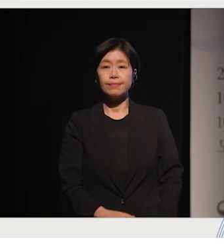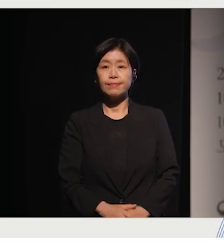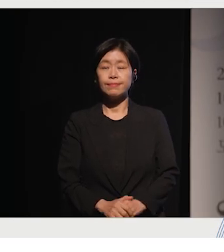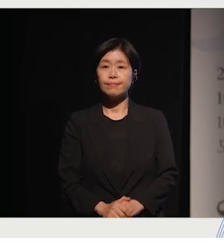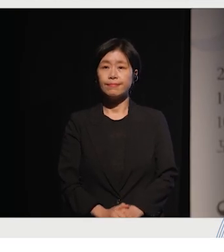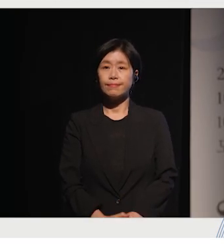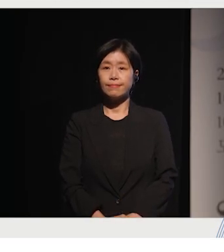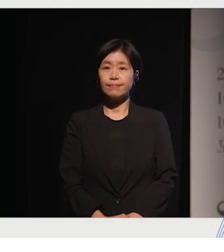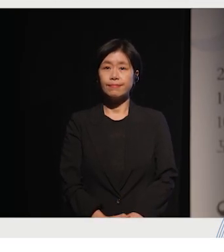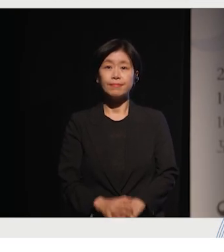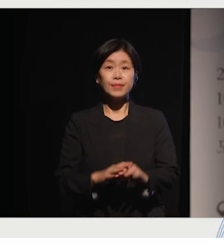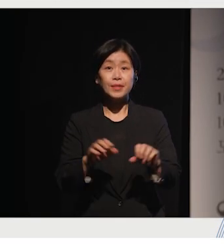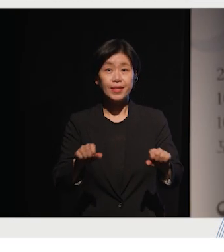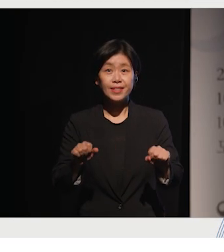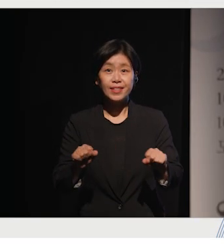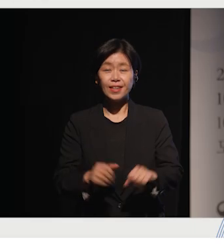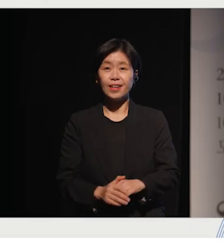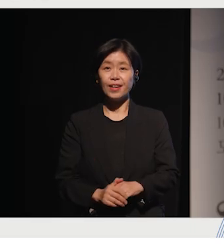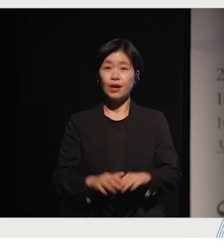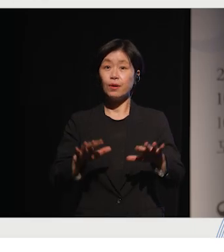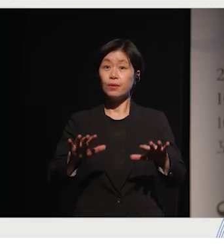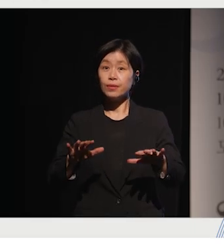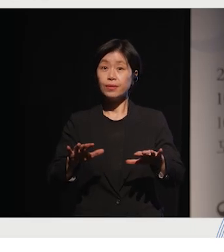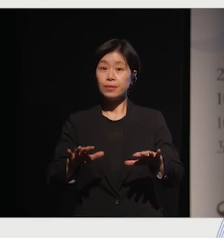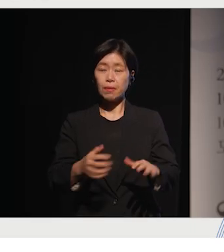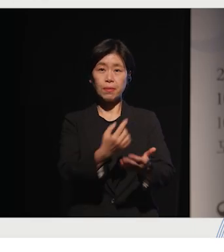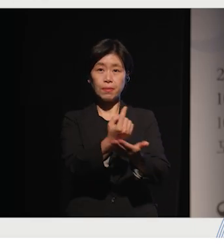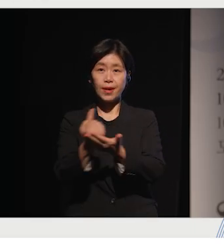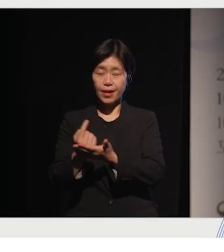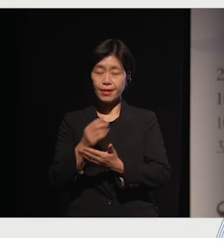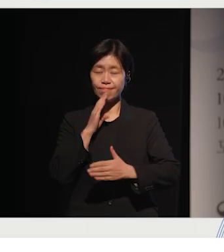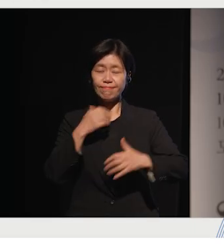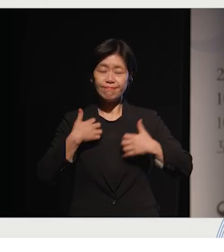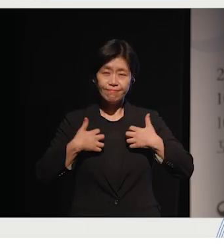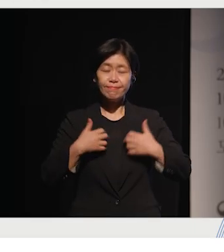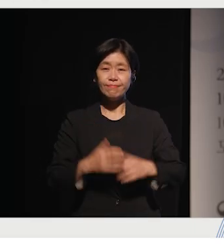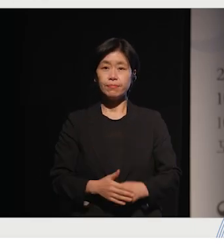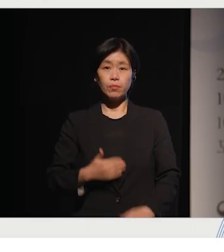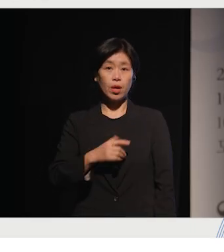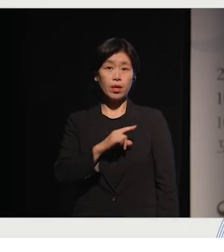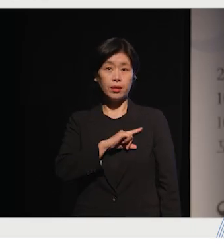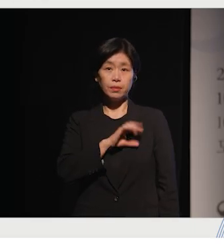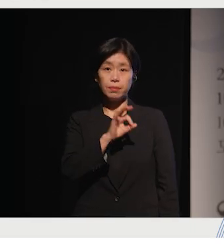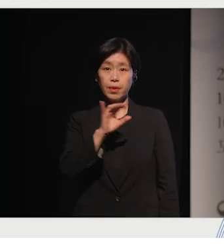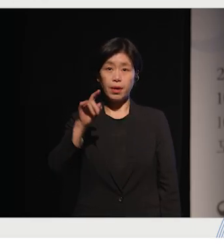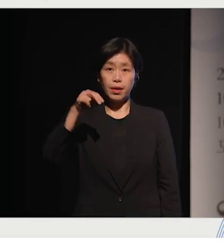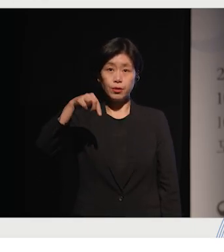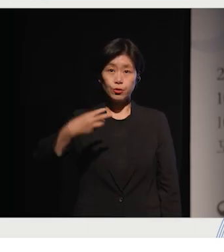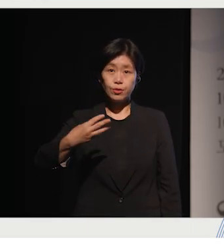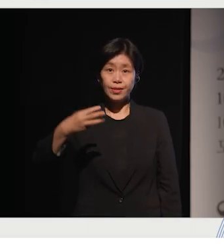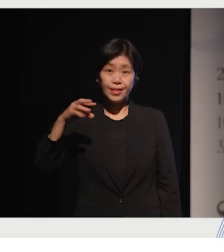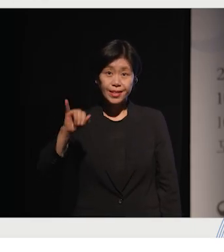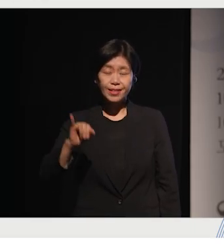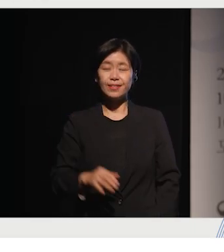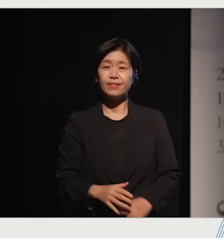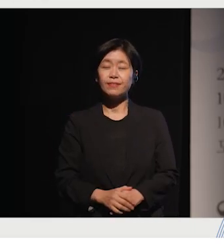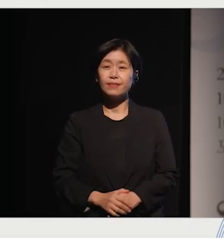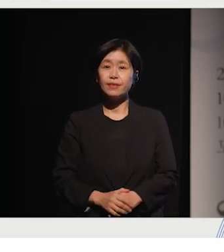Hello, thank you for being here today. My name is Ashley Grady. I'm the Senior Program Specialist